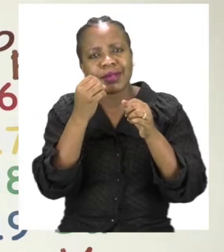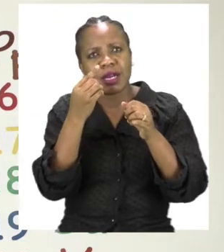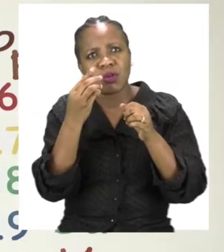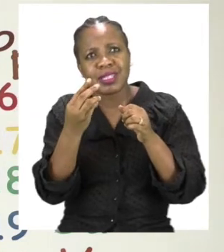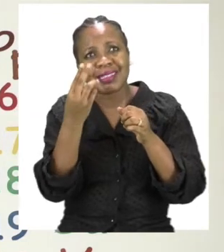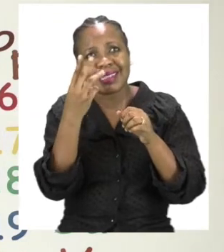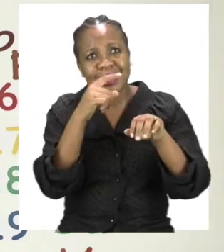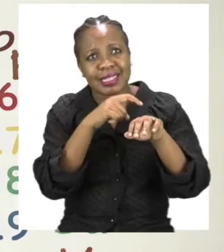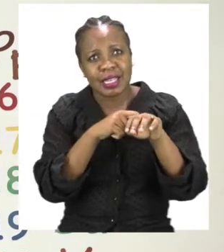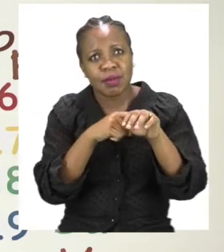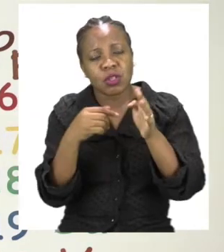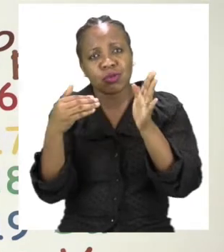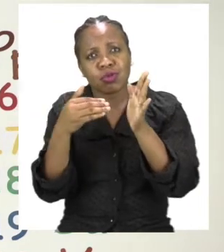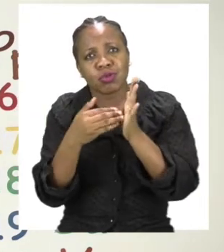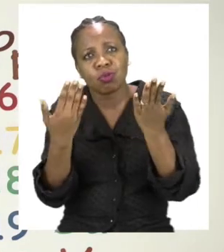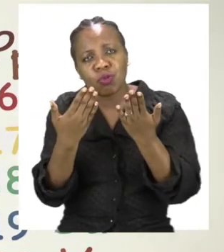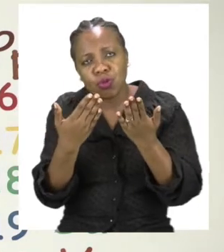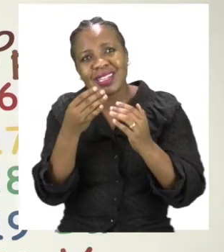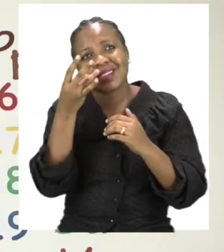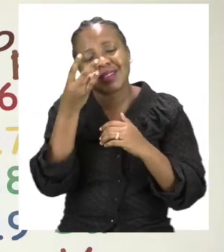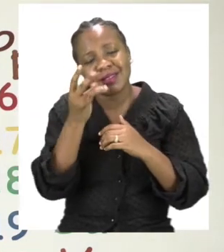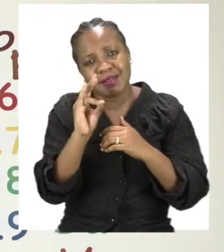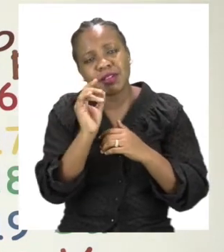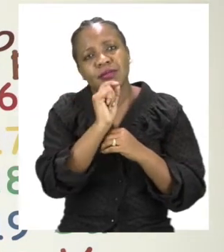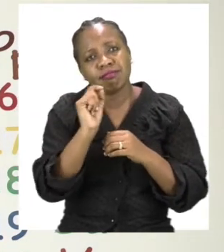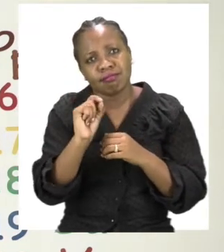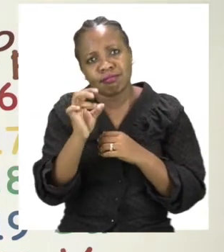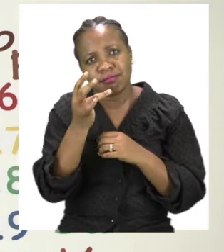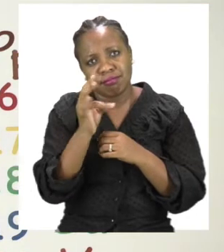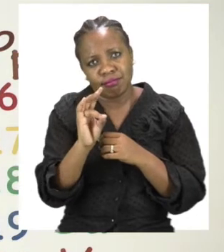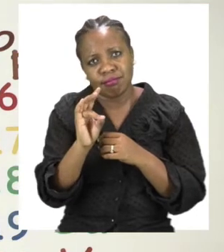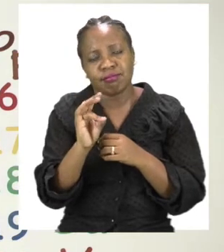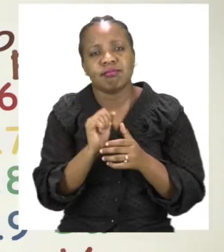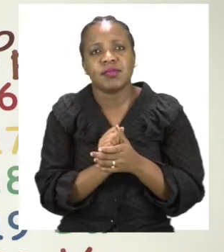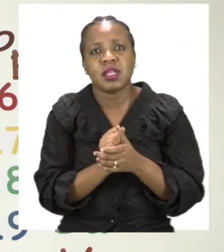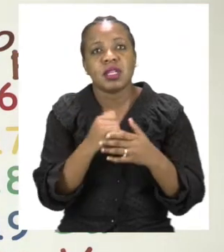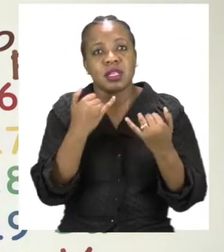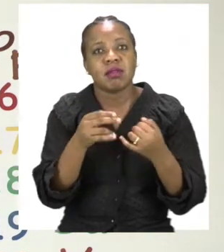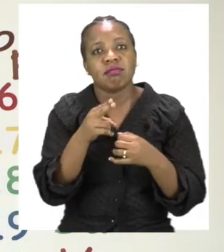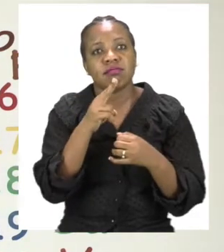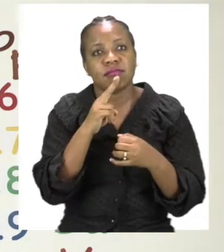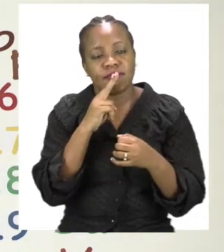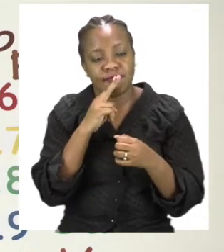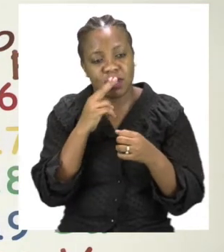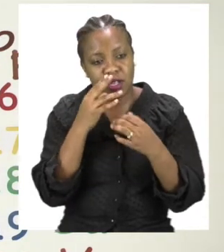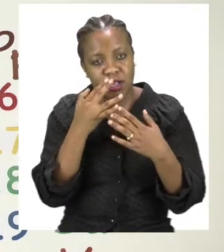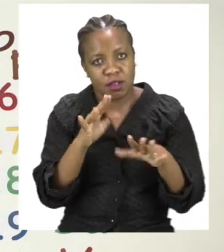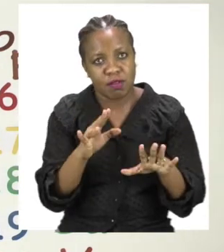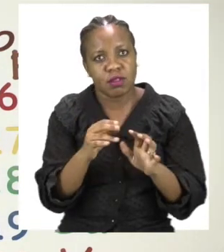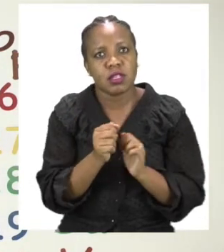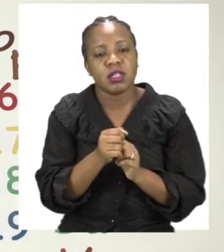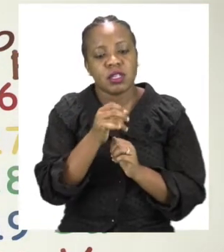big 7. And now our answer is complete. Make sure that you take